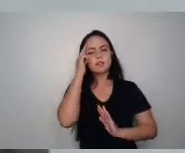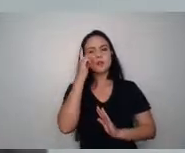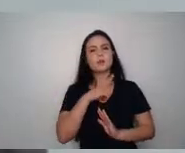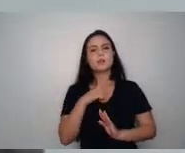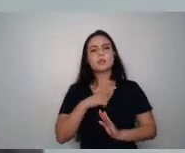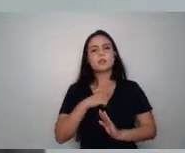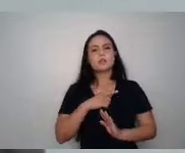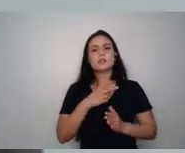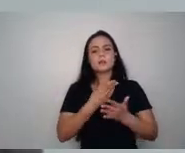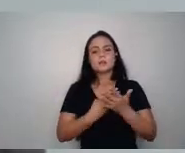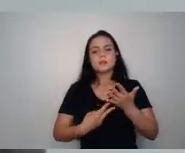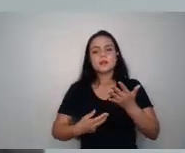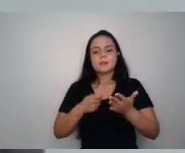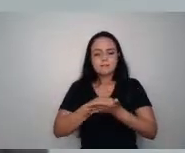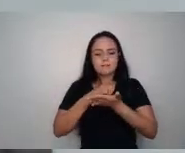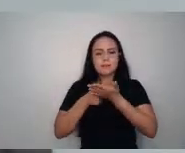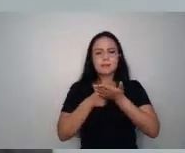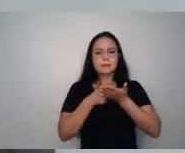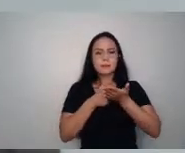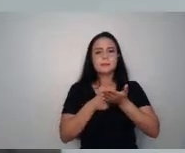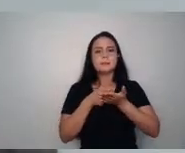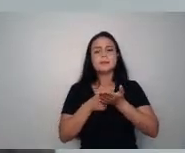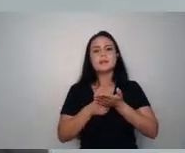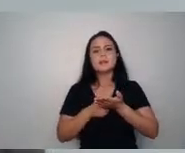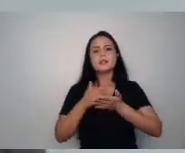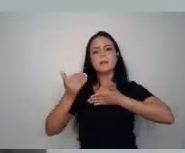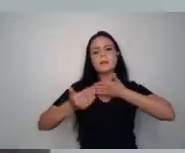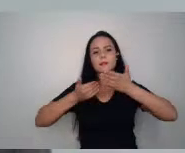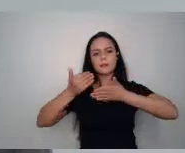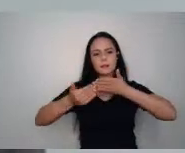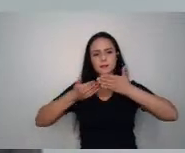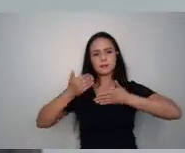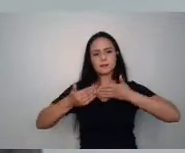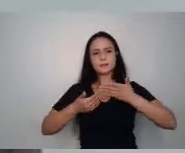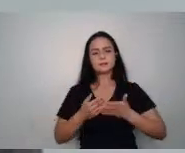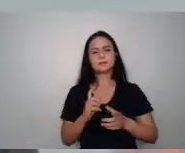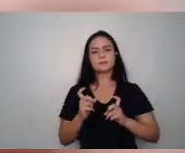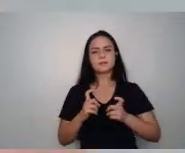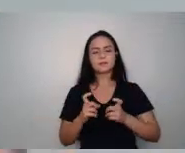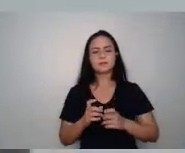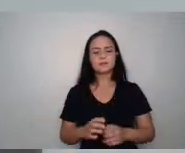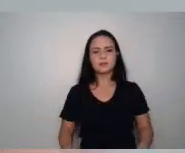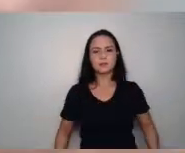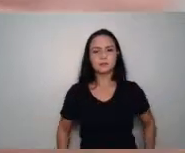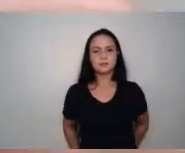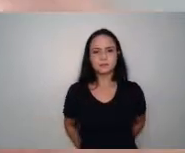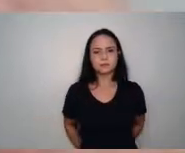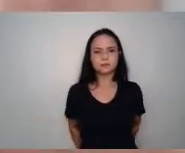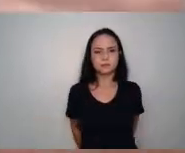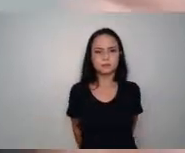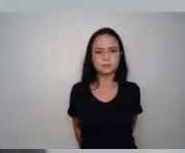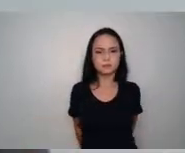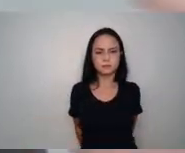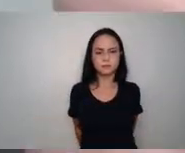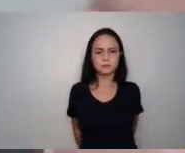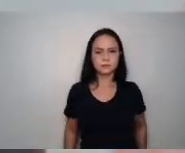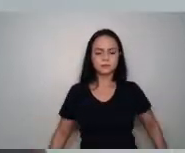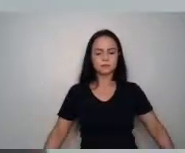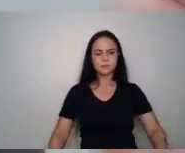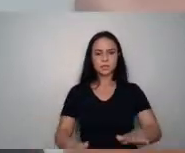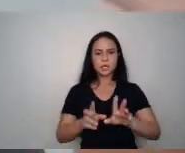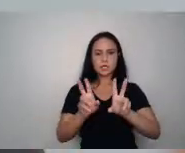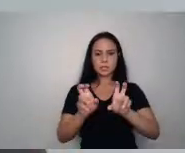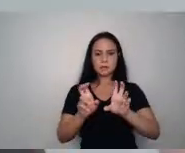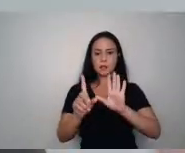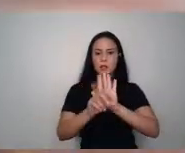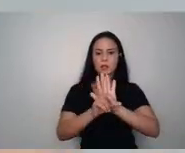problem. So we have to think about it systematically. And the trend is that the legislative branch